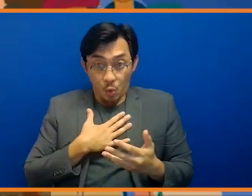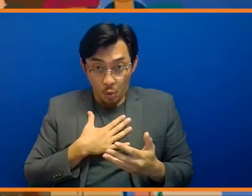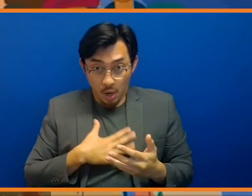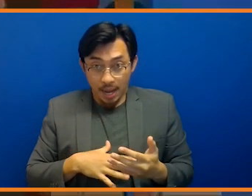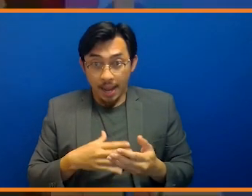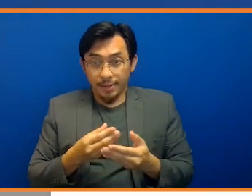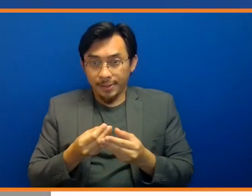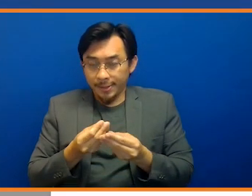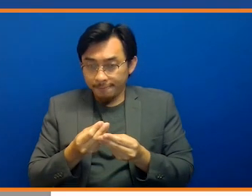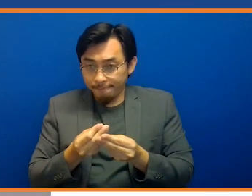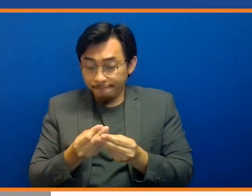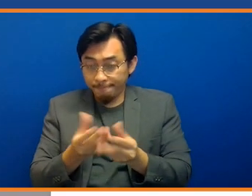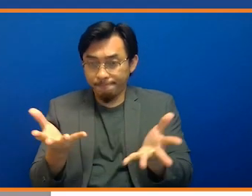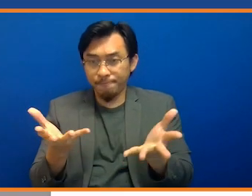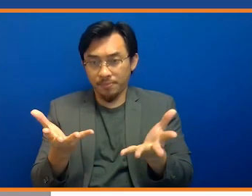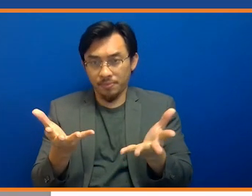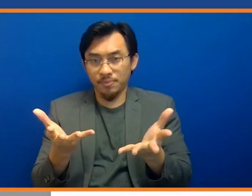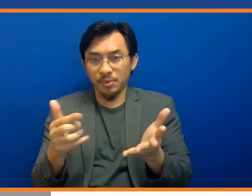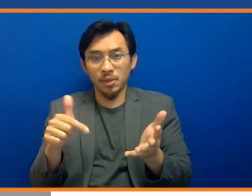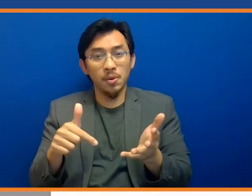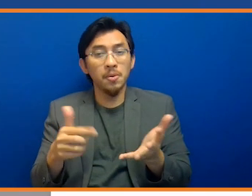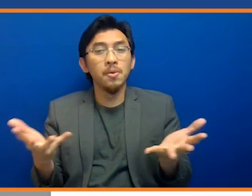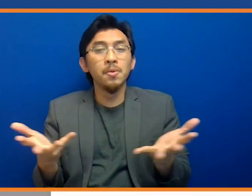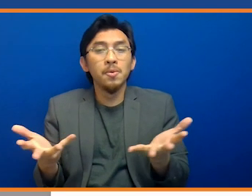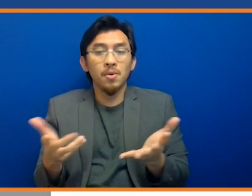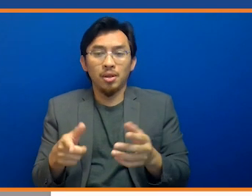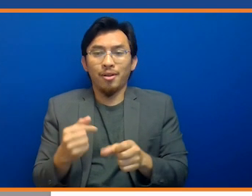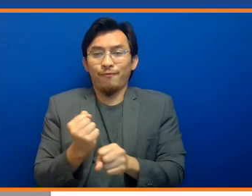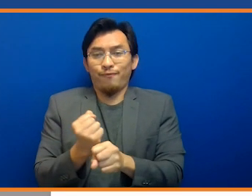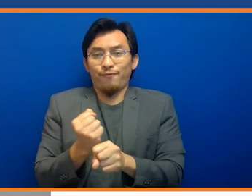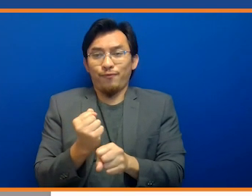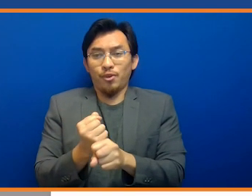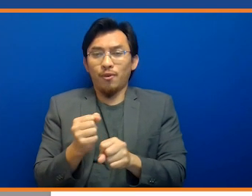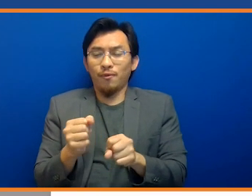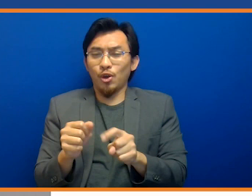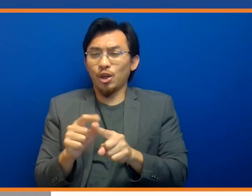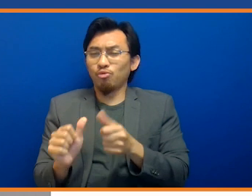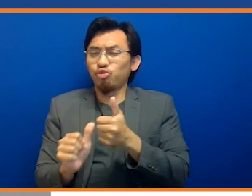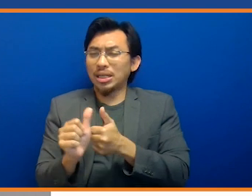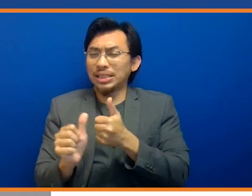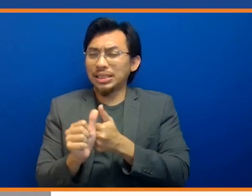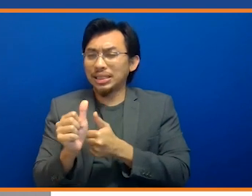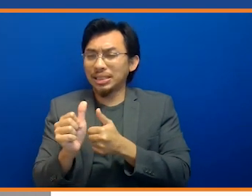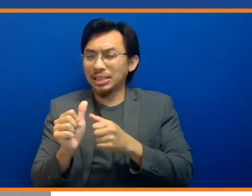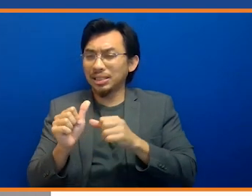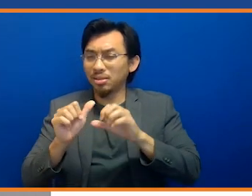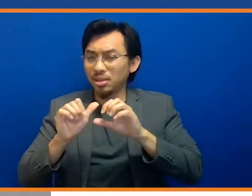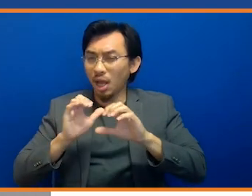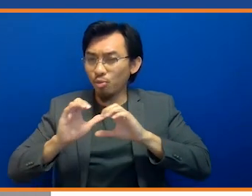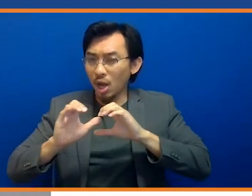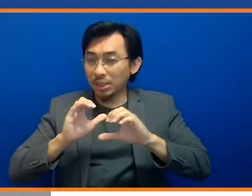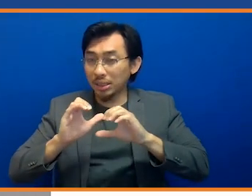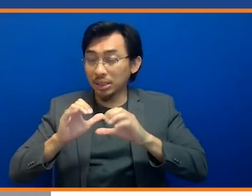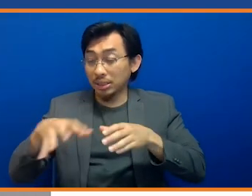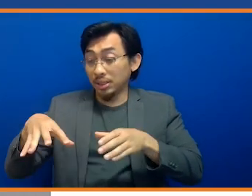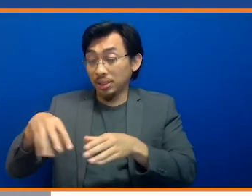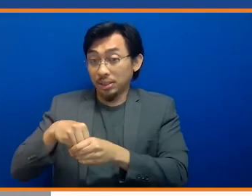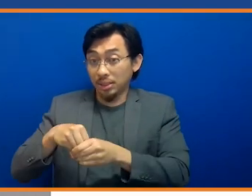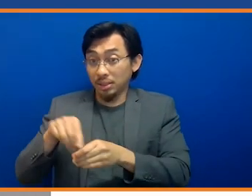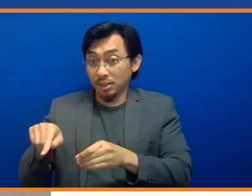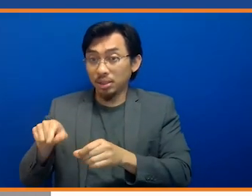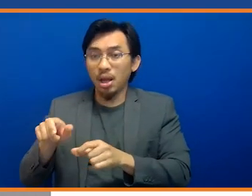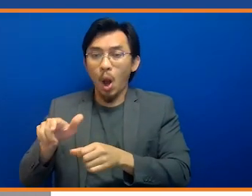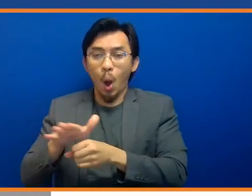to send to you or explain here is the integrated framework of risk communication also involving